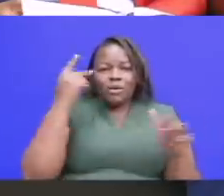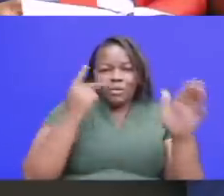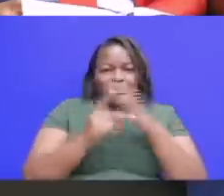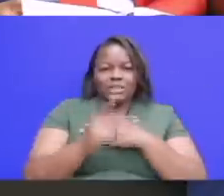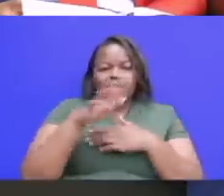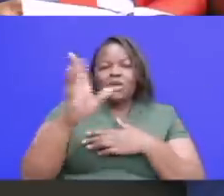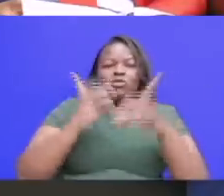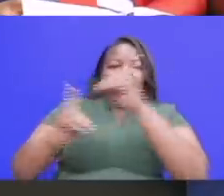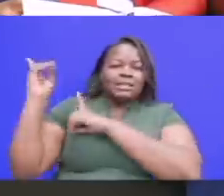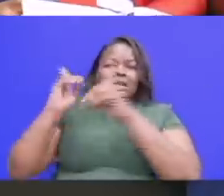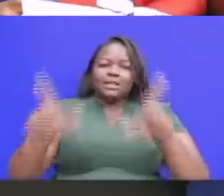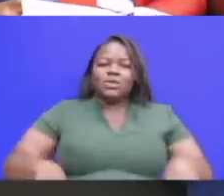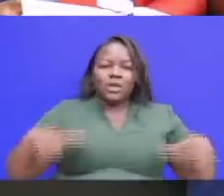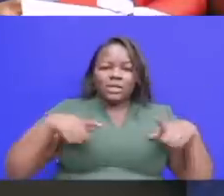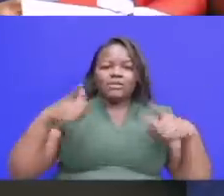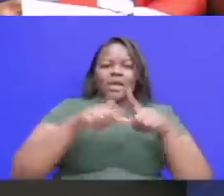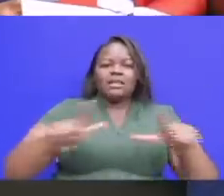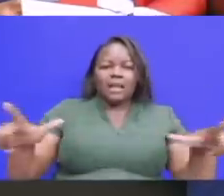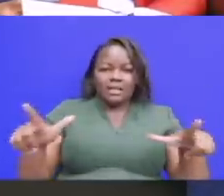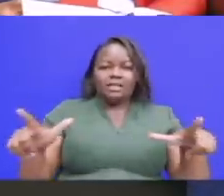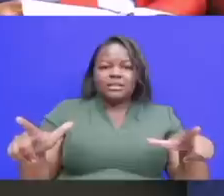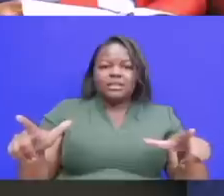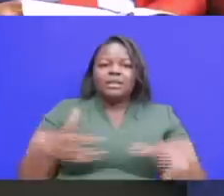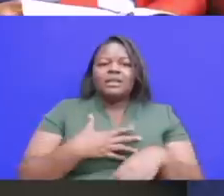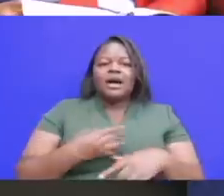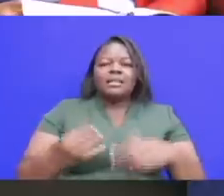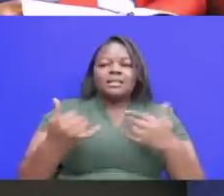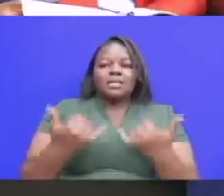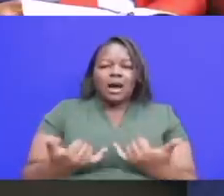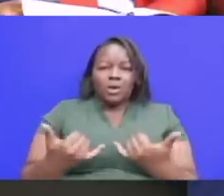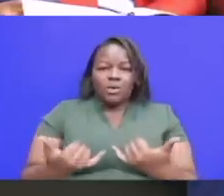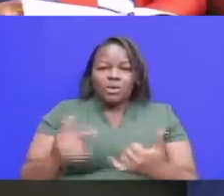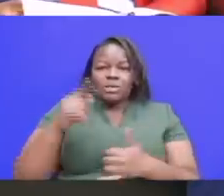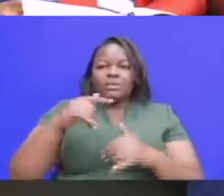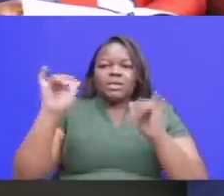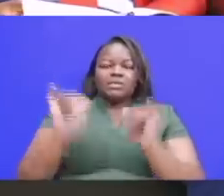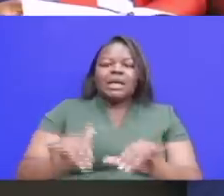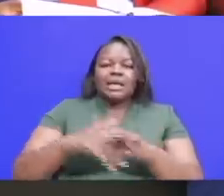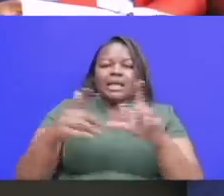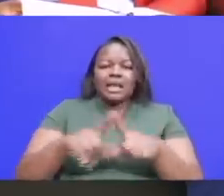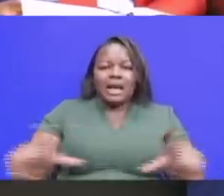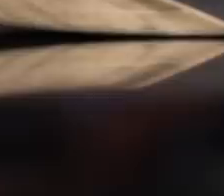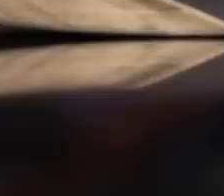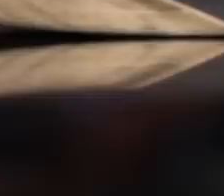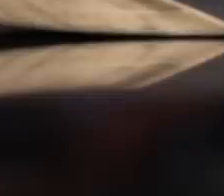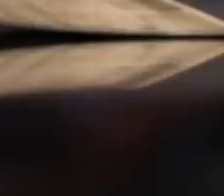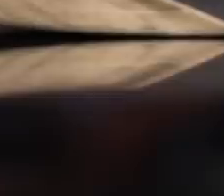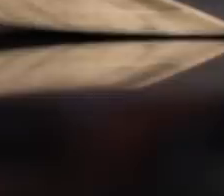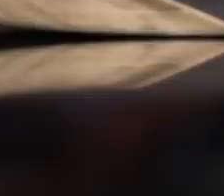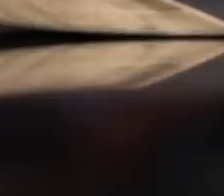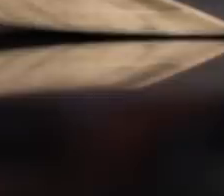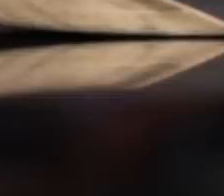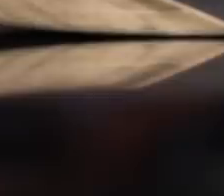descendants will live in that land. Jacob has now settled in the land. Then in verse 2, this is the